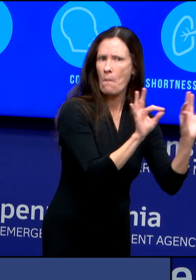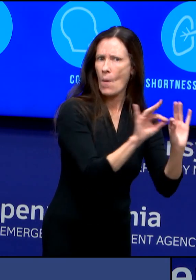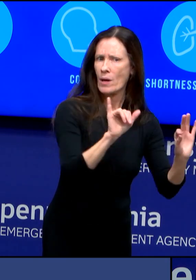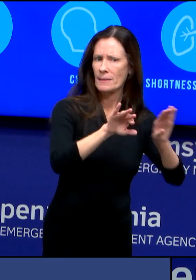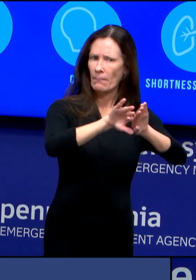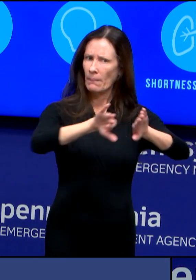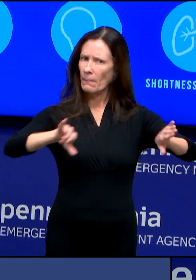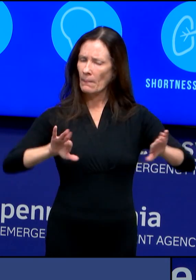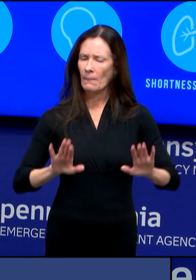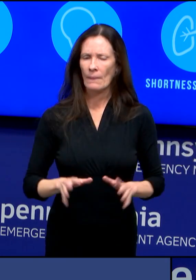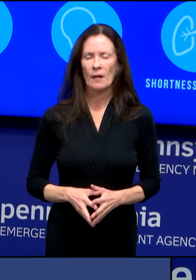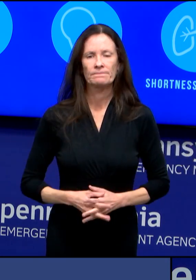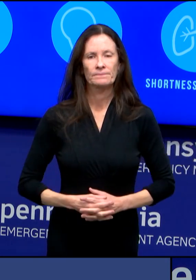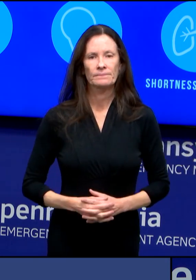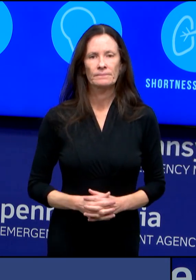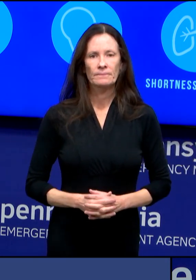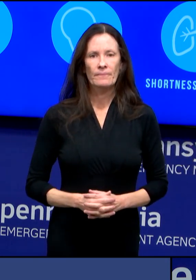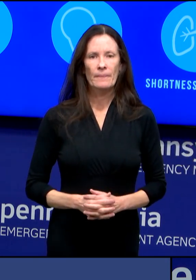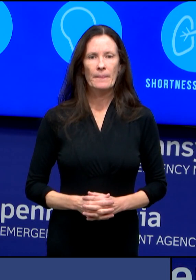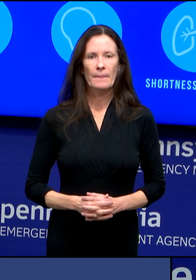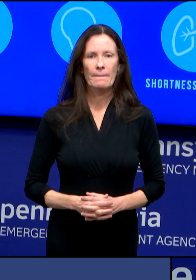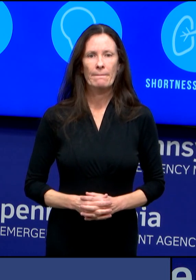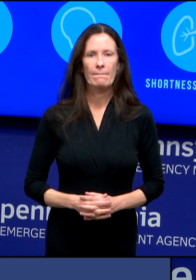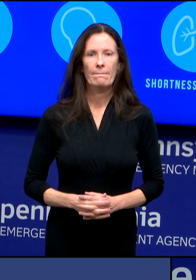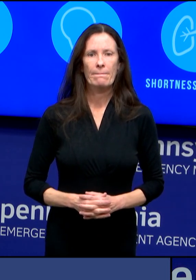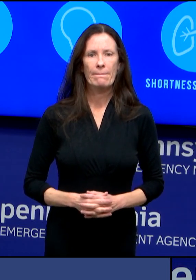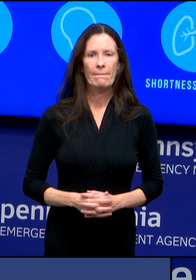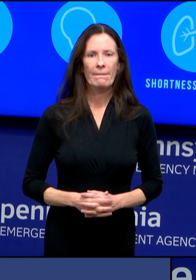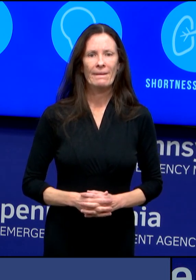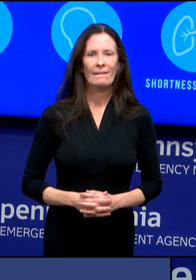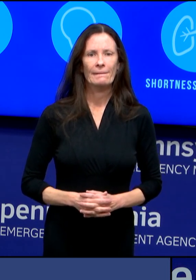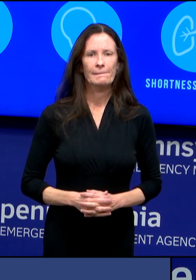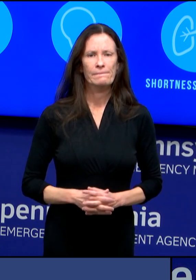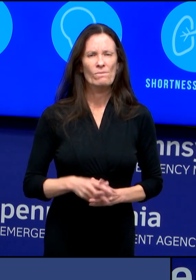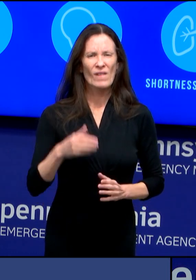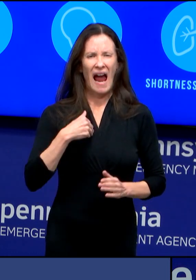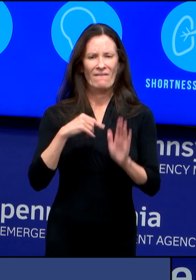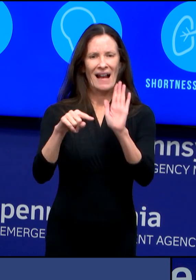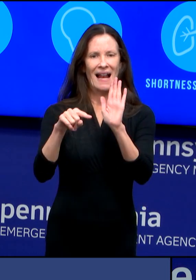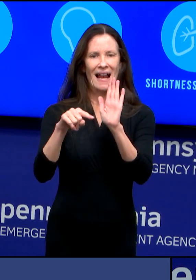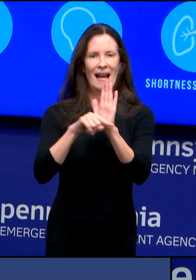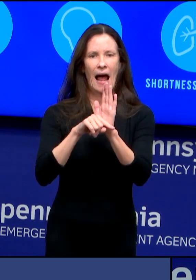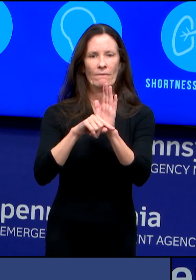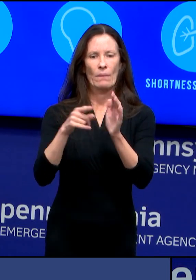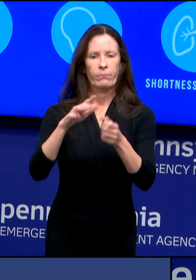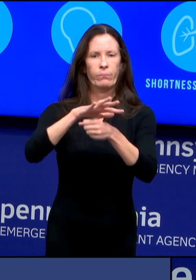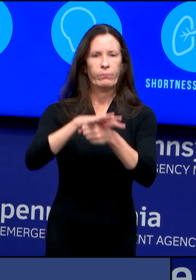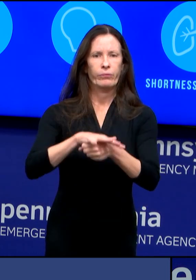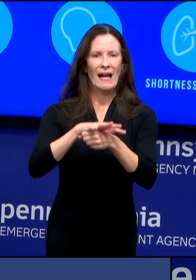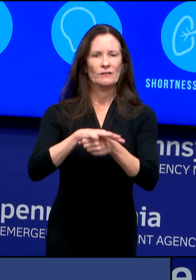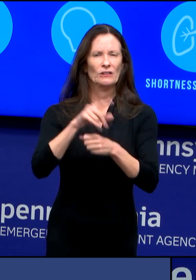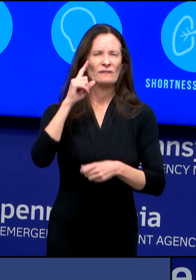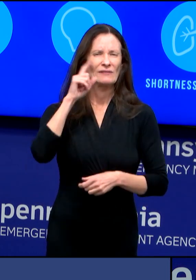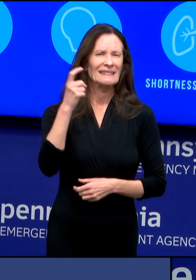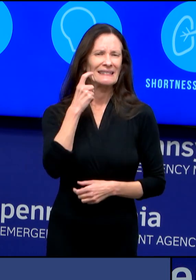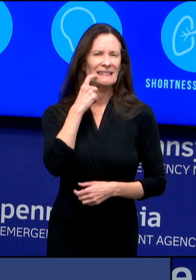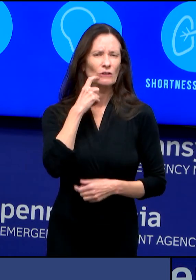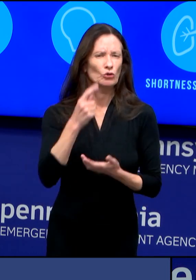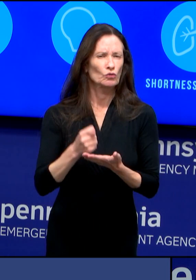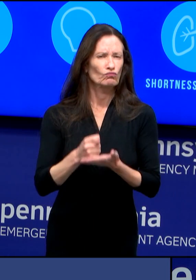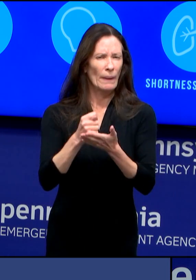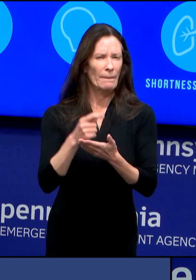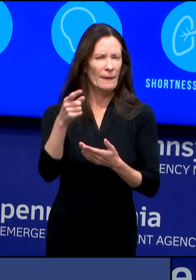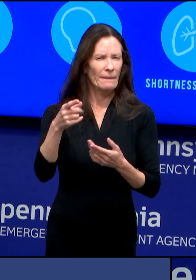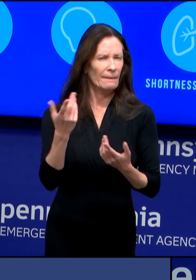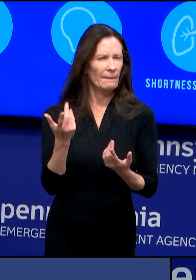dentists don't have them, and which would require them to send their patients to the regular ER, which presents its own health risks. What's your response to these